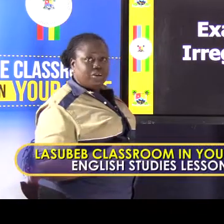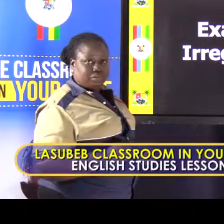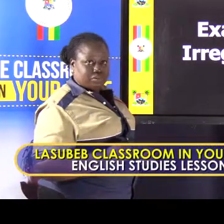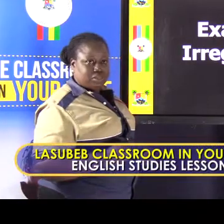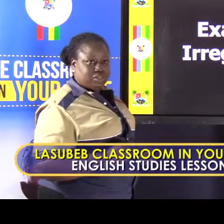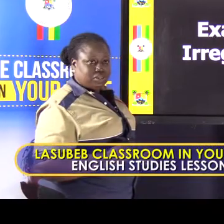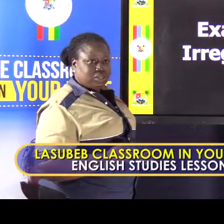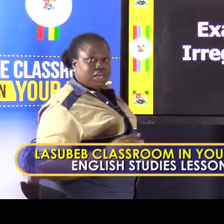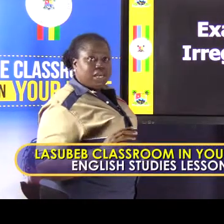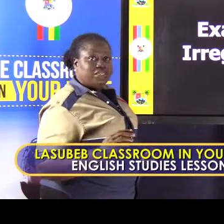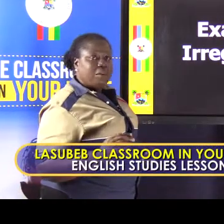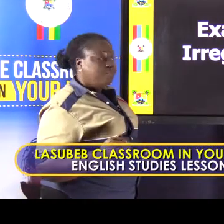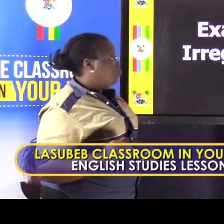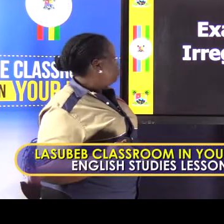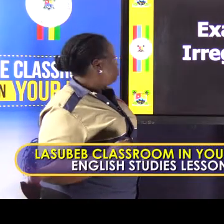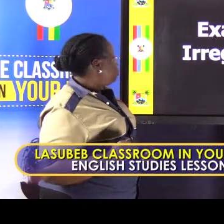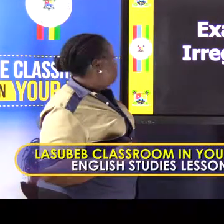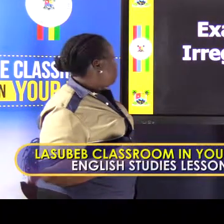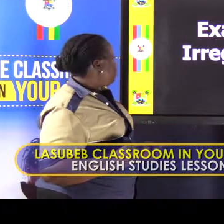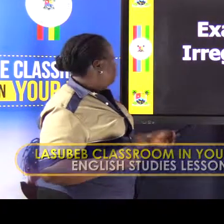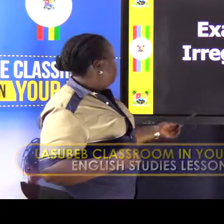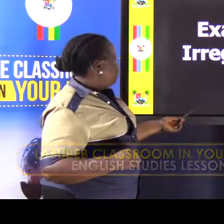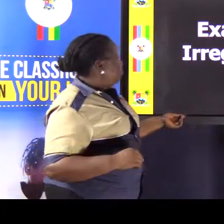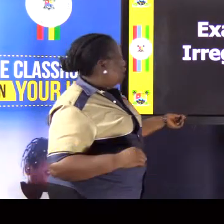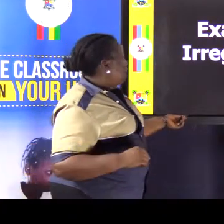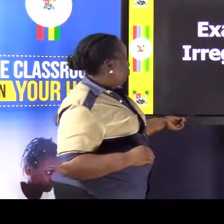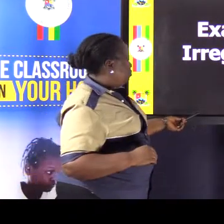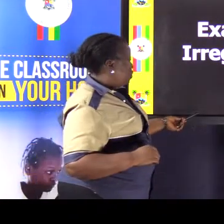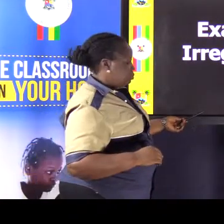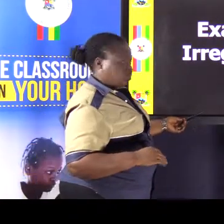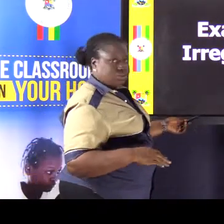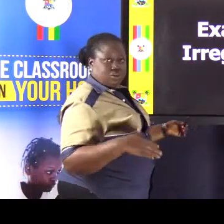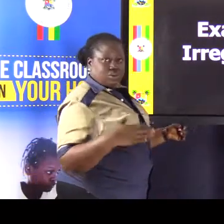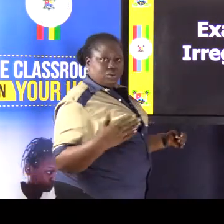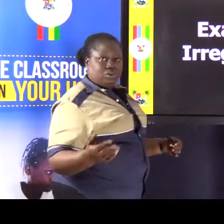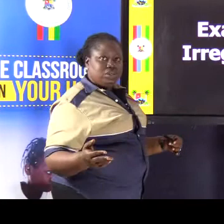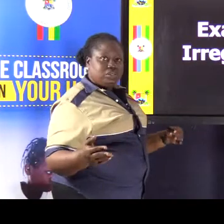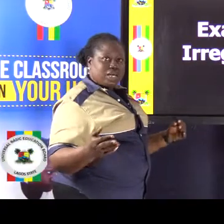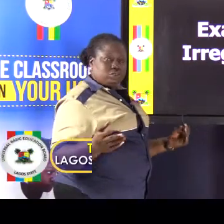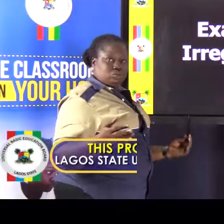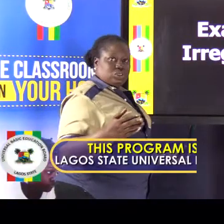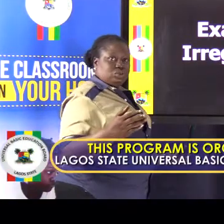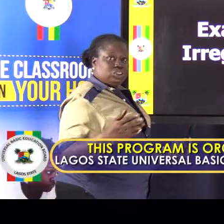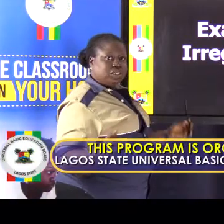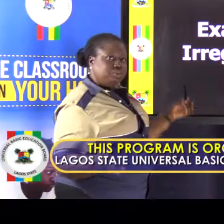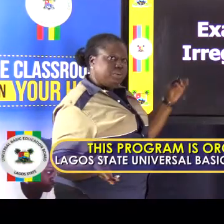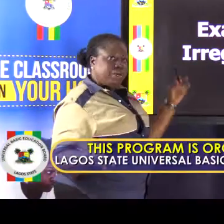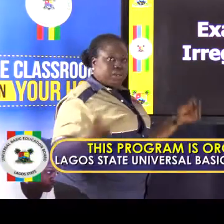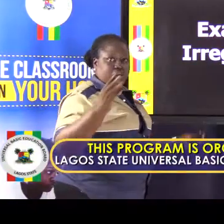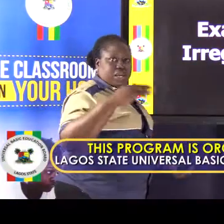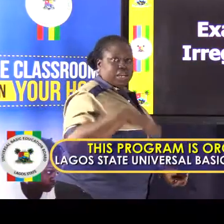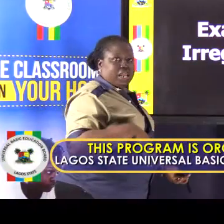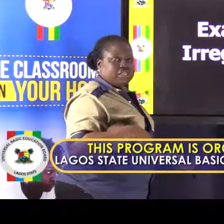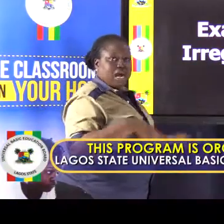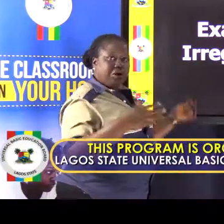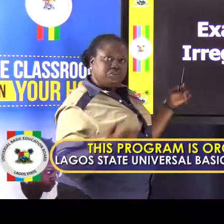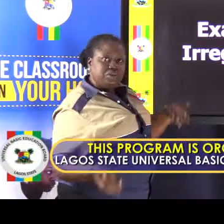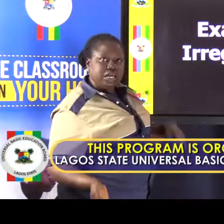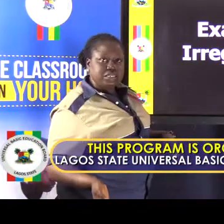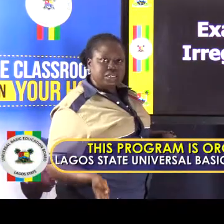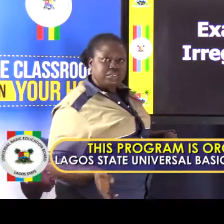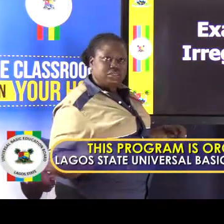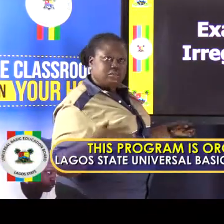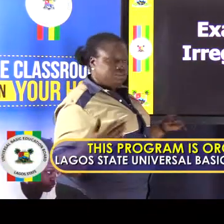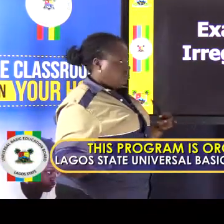irregular verbs. Examples of irregular verbs. The ones that you need to change maybe a letter or